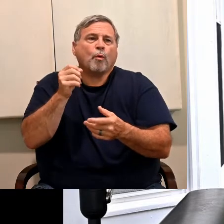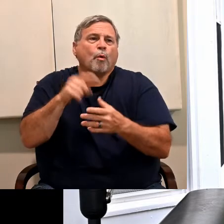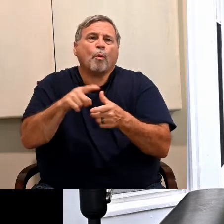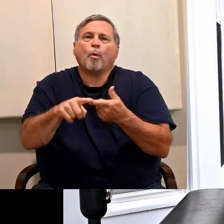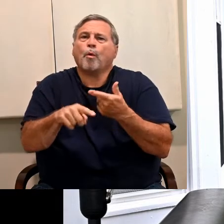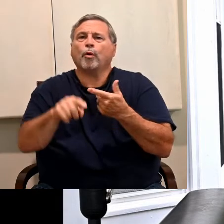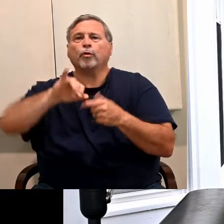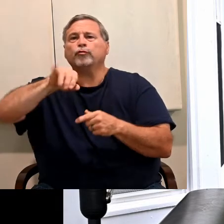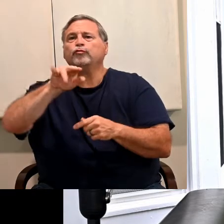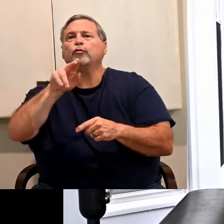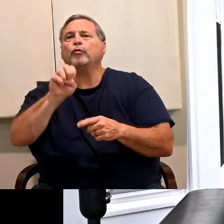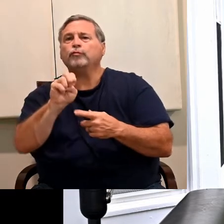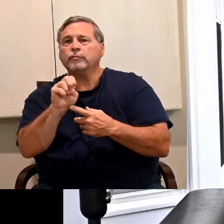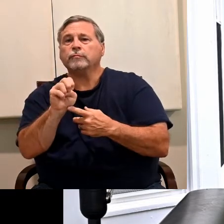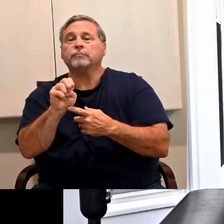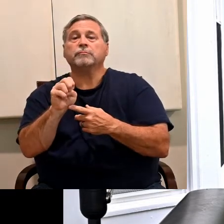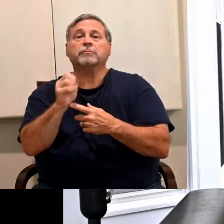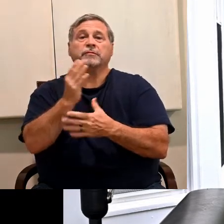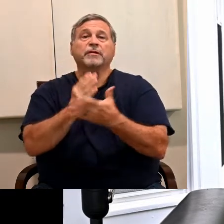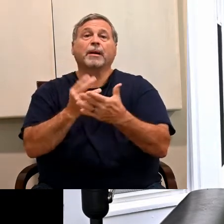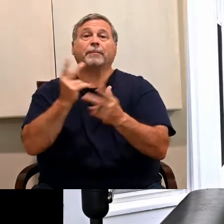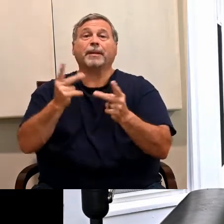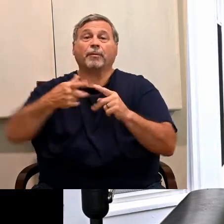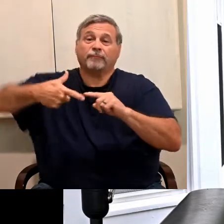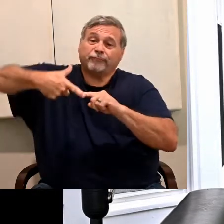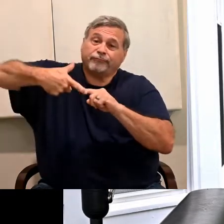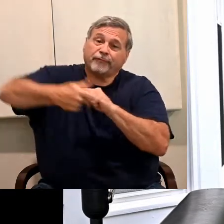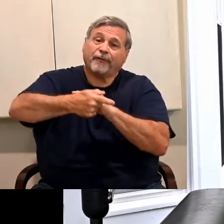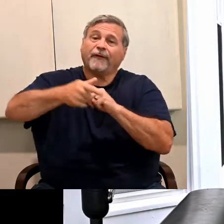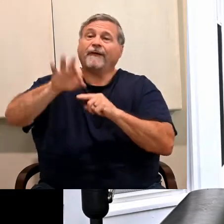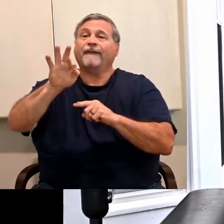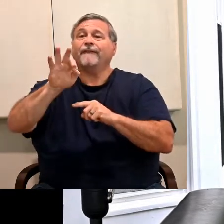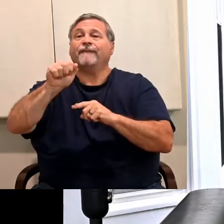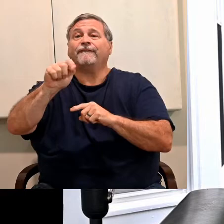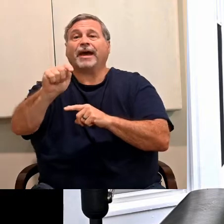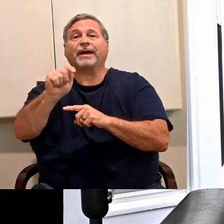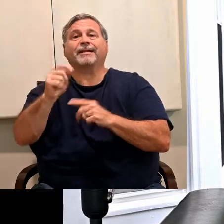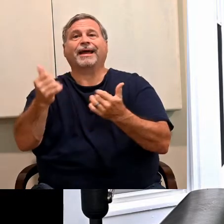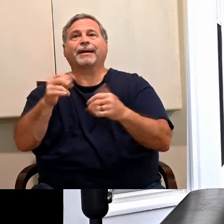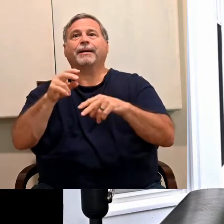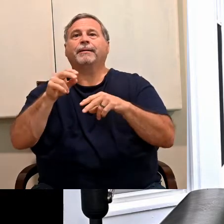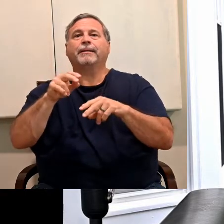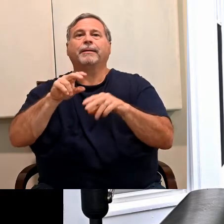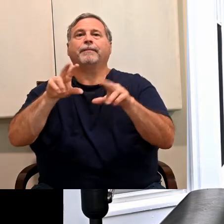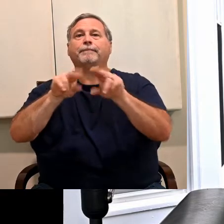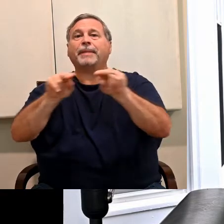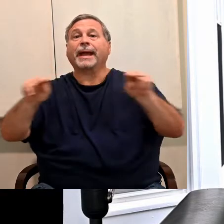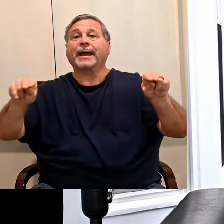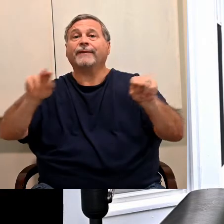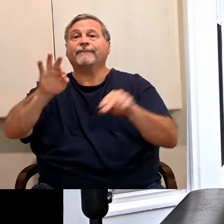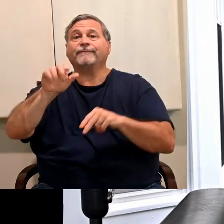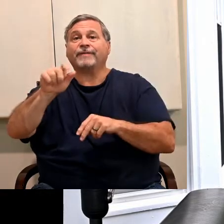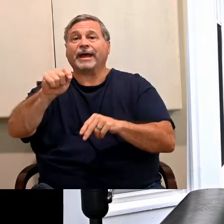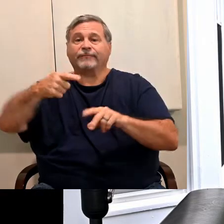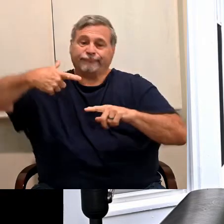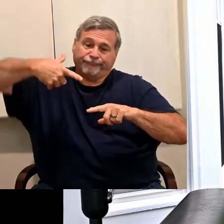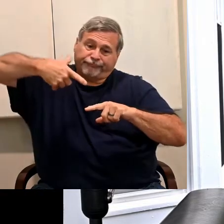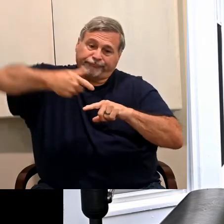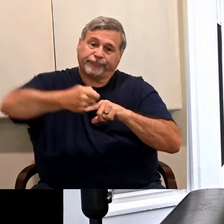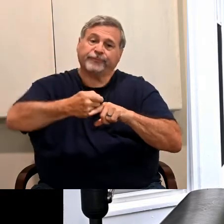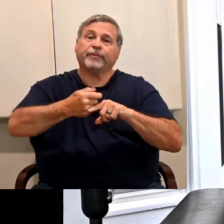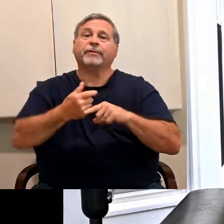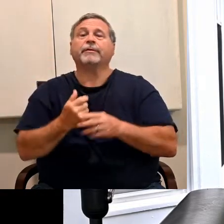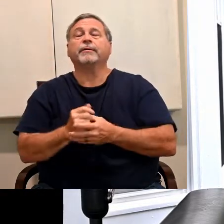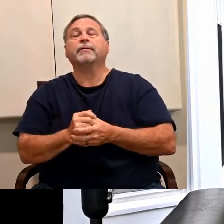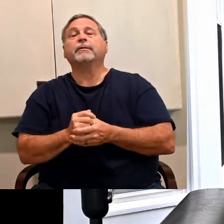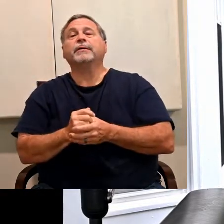a mixture that you're going to inject. Some people actually inject fat, so they'll get liquefied bacon fat,